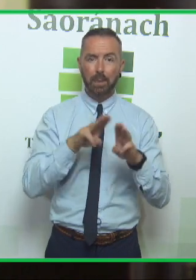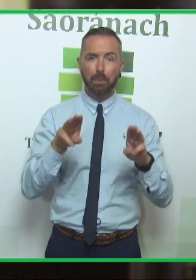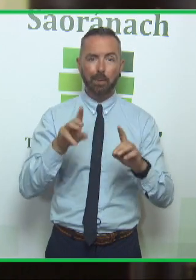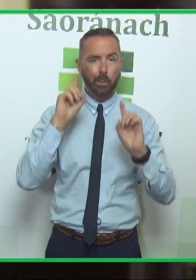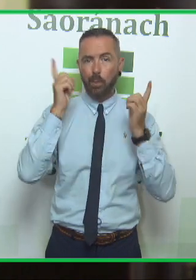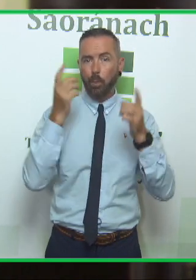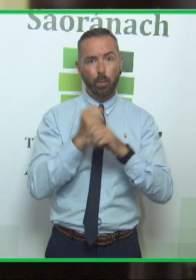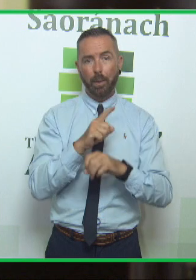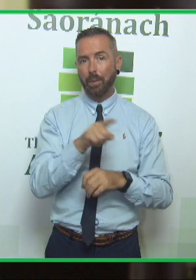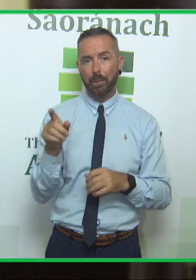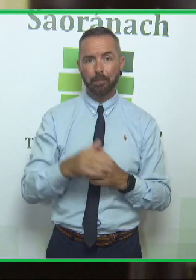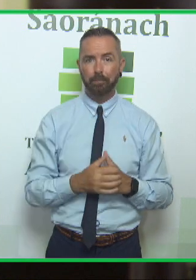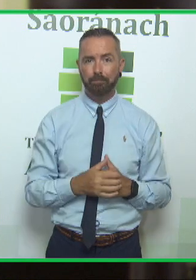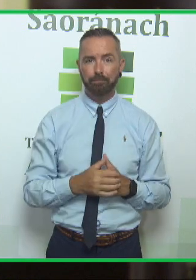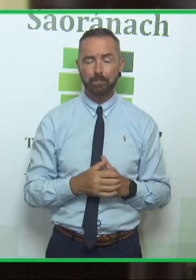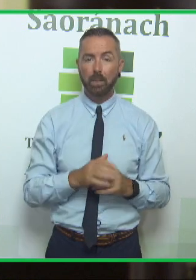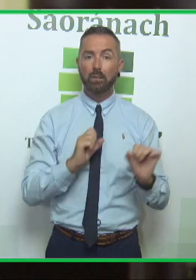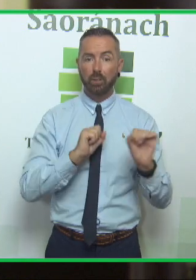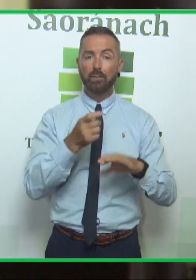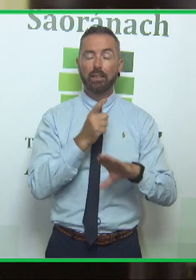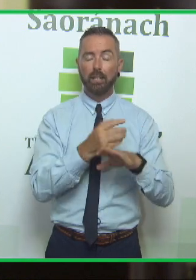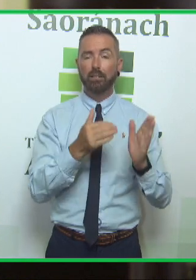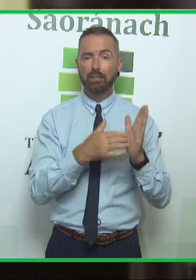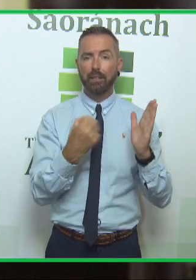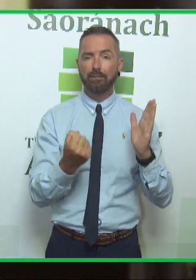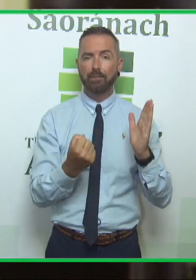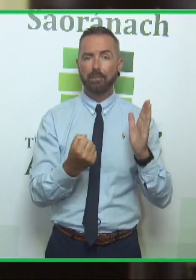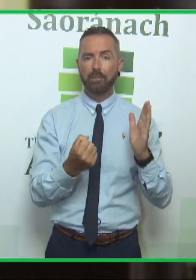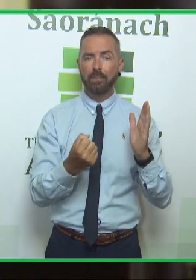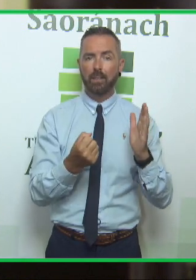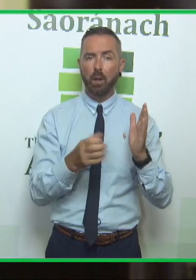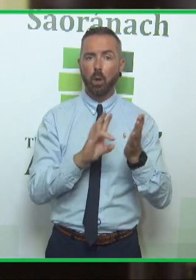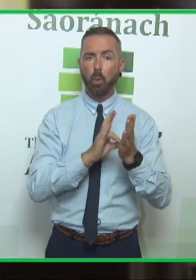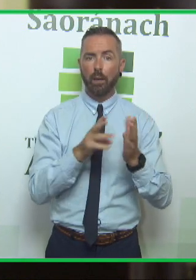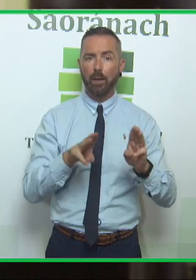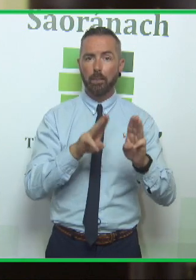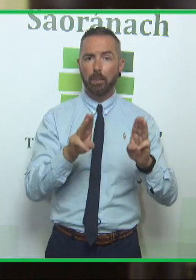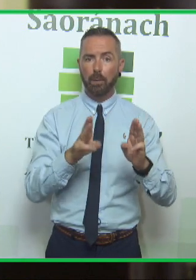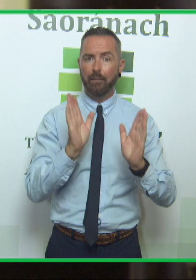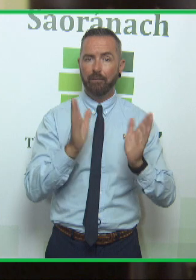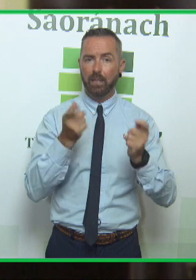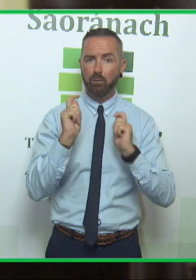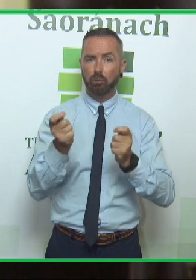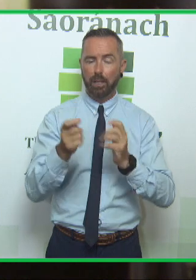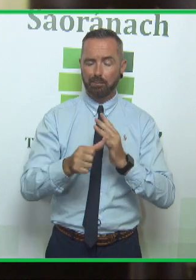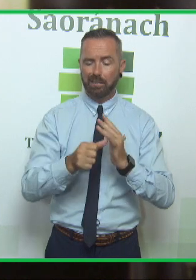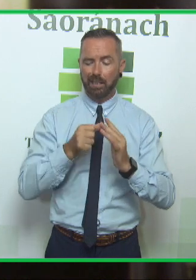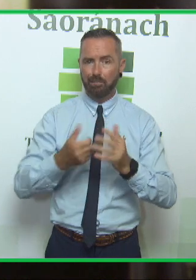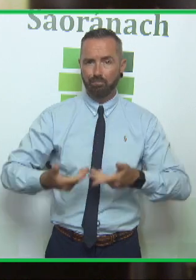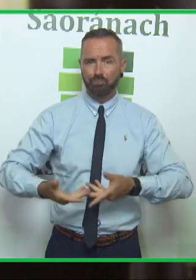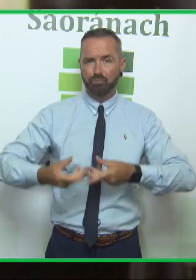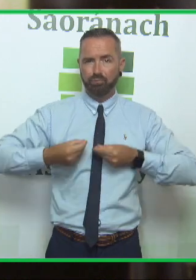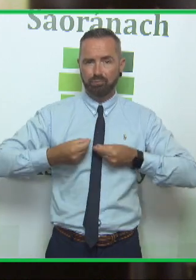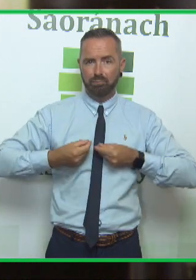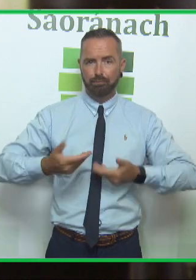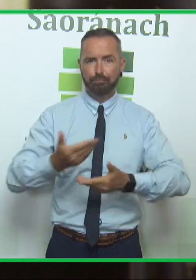it, So that service is there. They do have trained people able to talk to anybody, and if you send the email at the